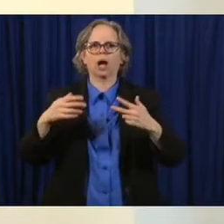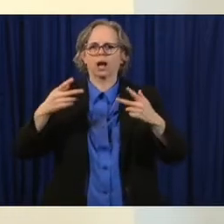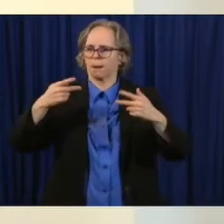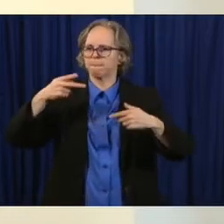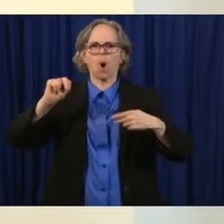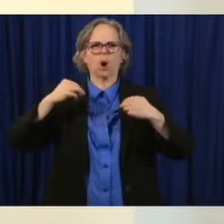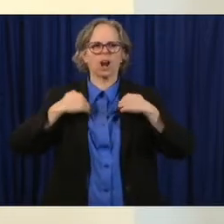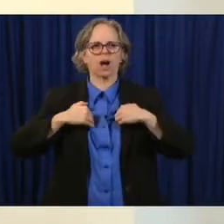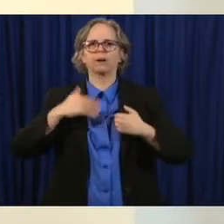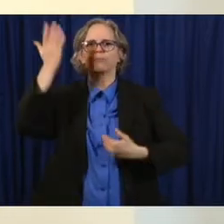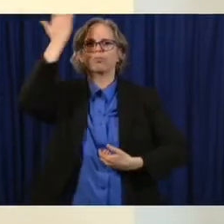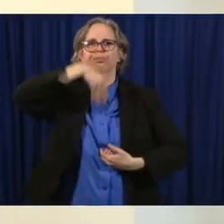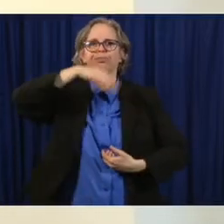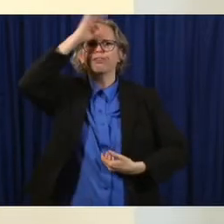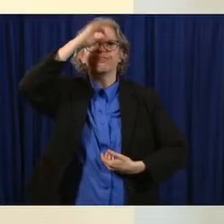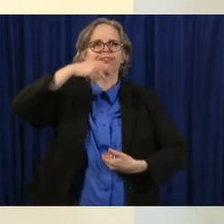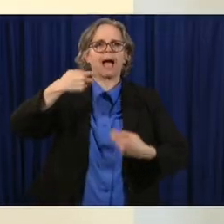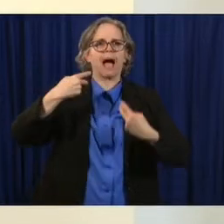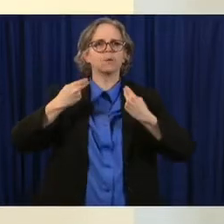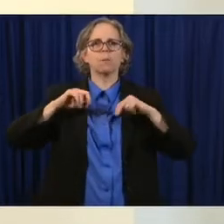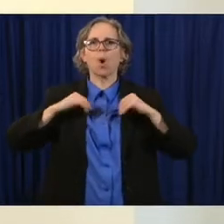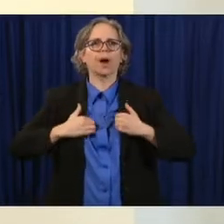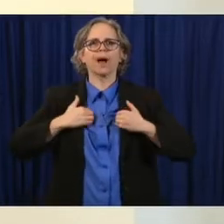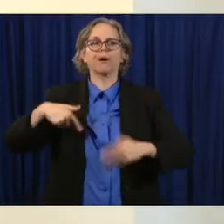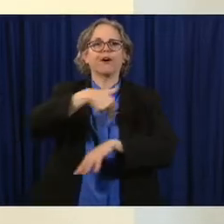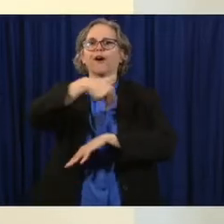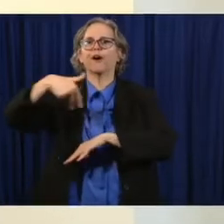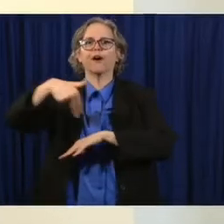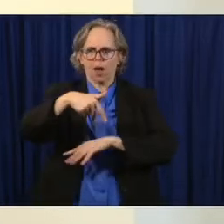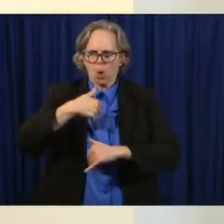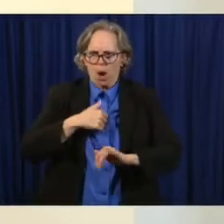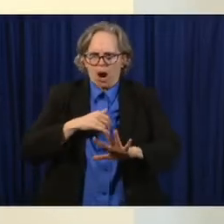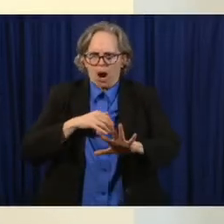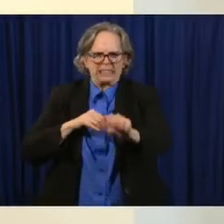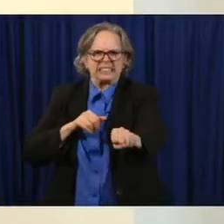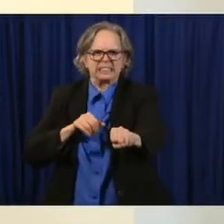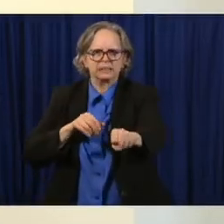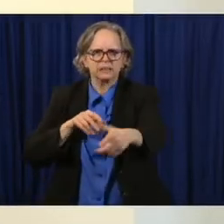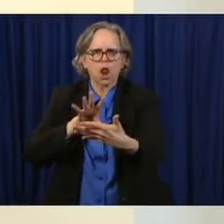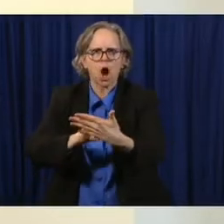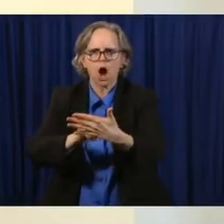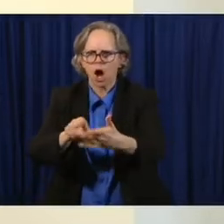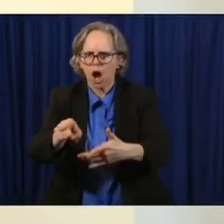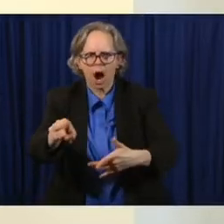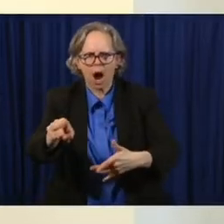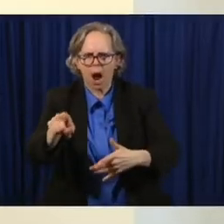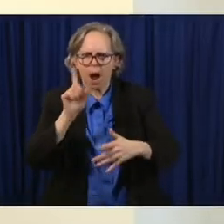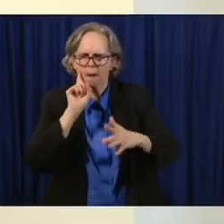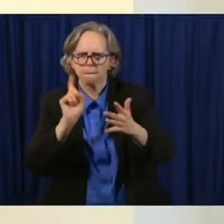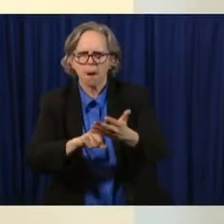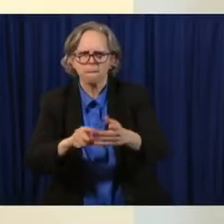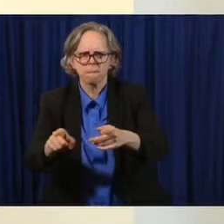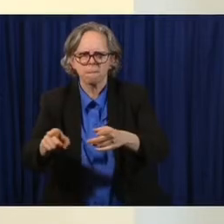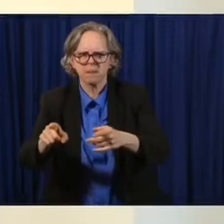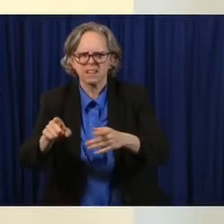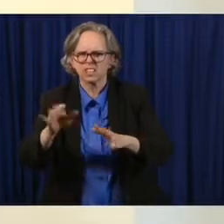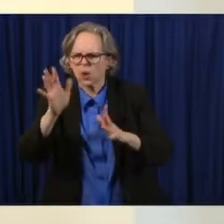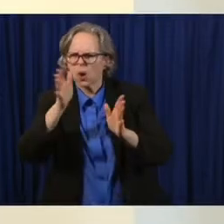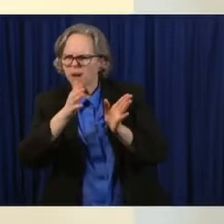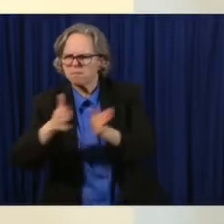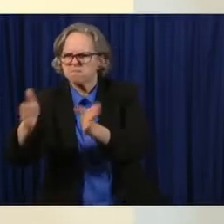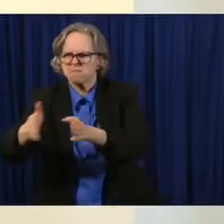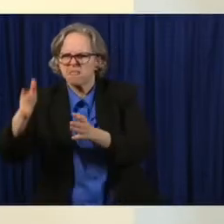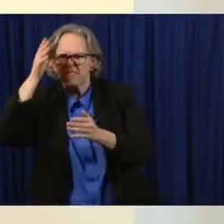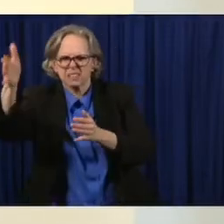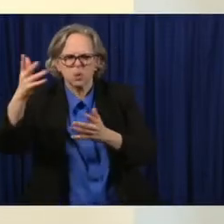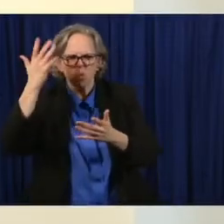there's a lot we're learning about the virus, and we're really trying with our future testing to be even more clever in how we really